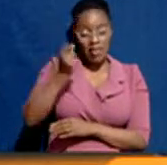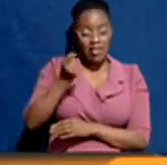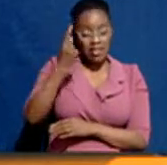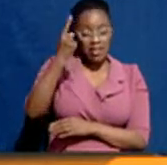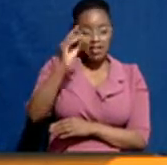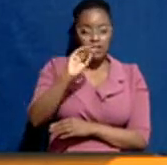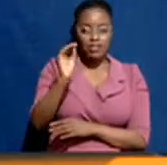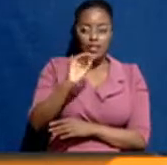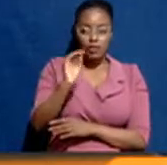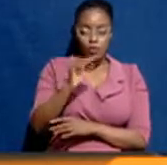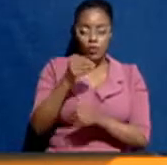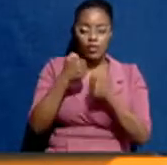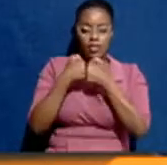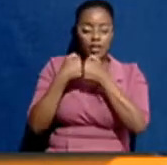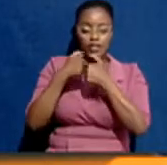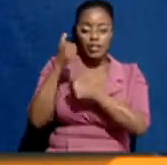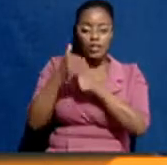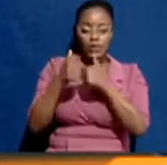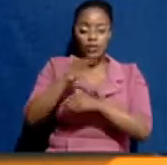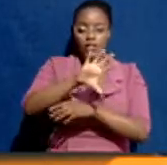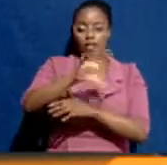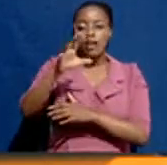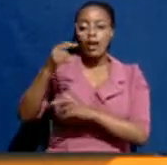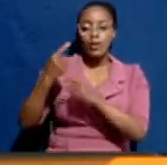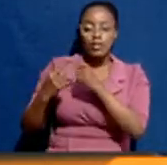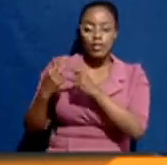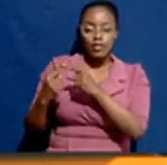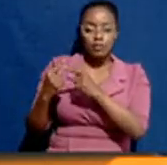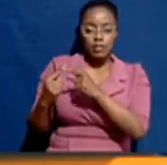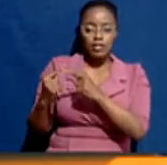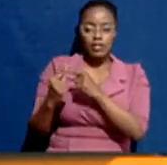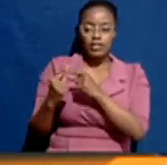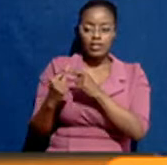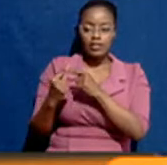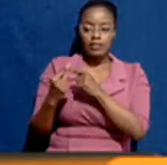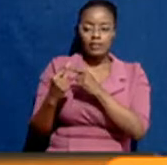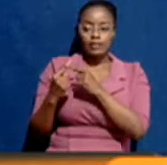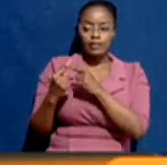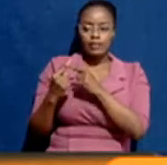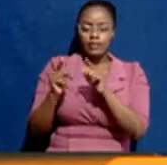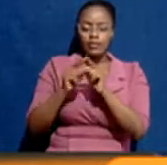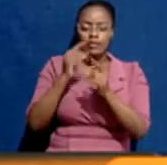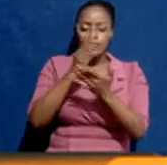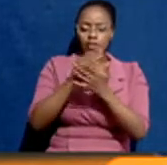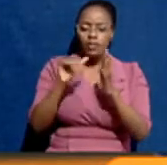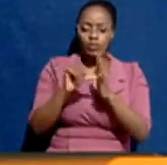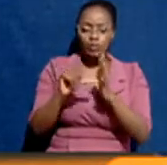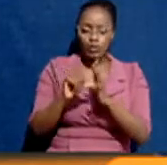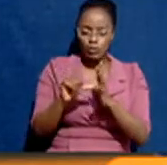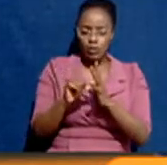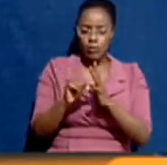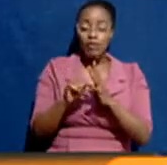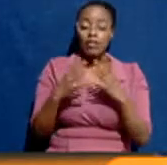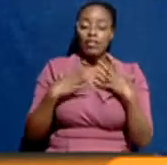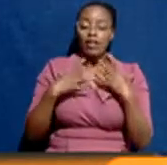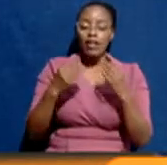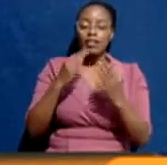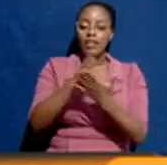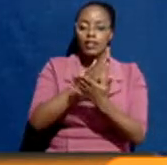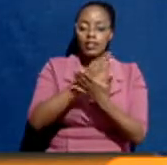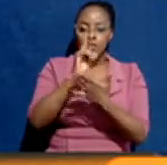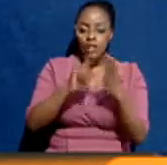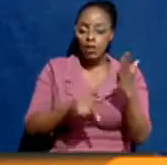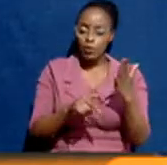understand the challenges that counties go through. The real problem in the health sector